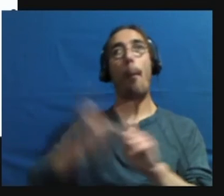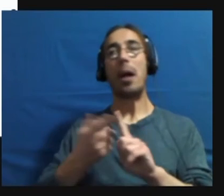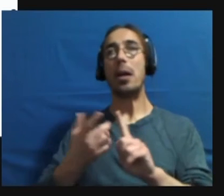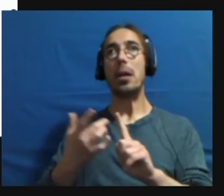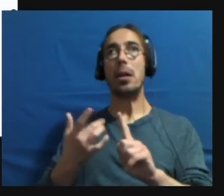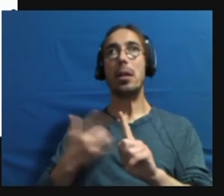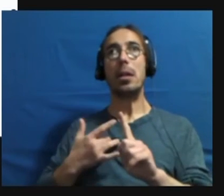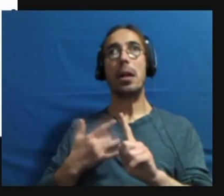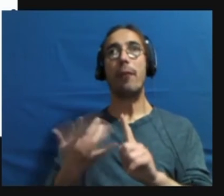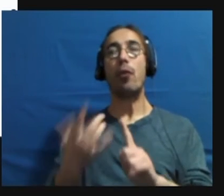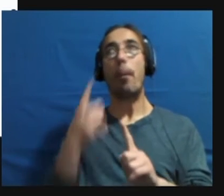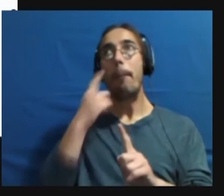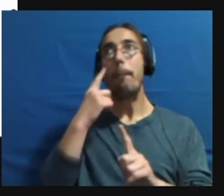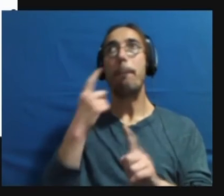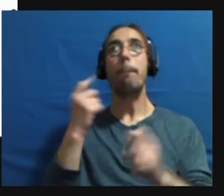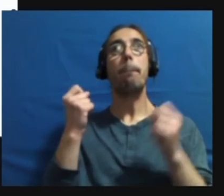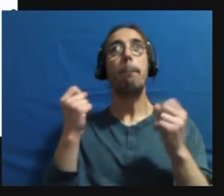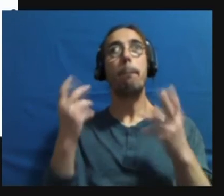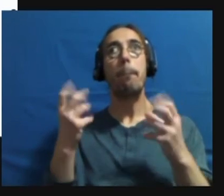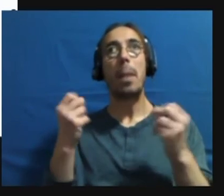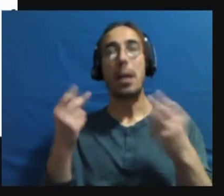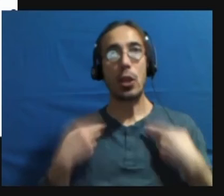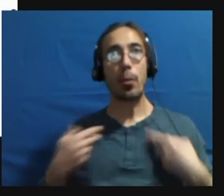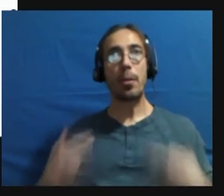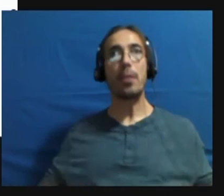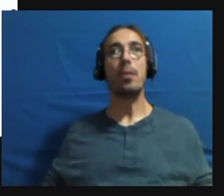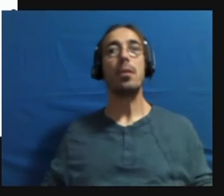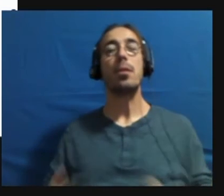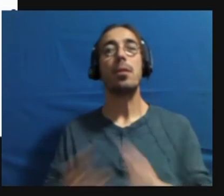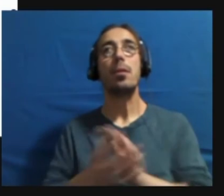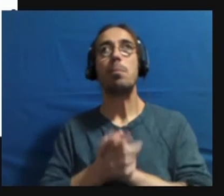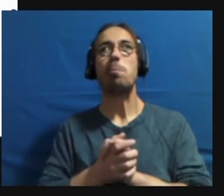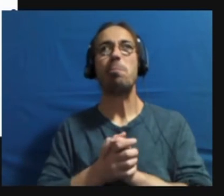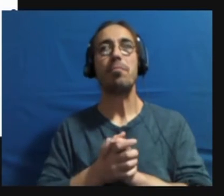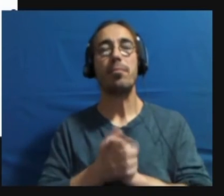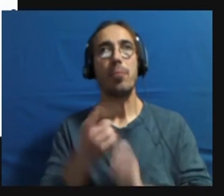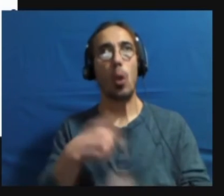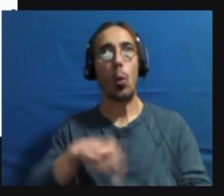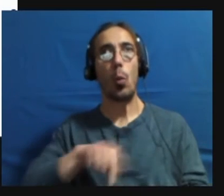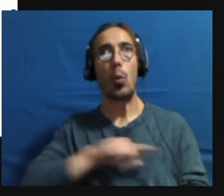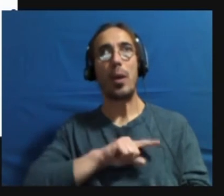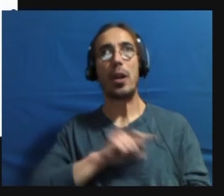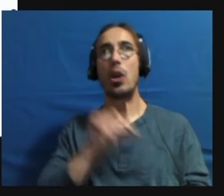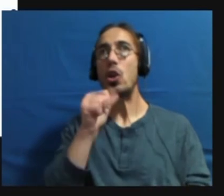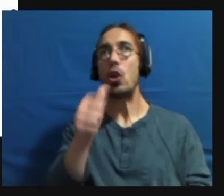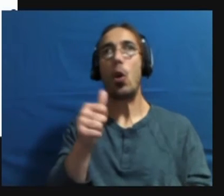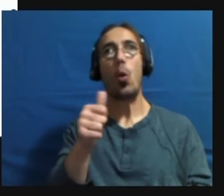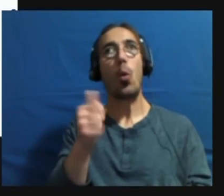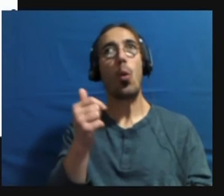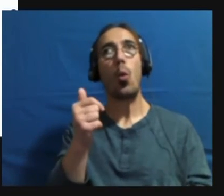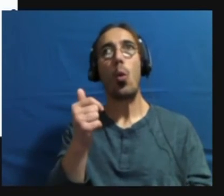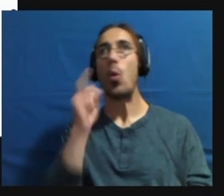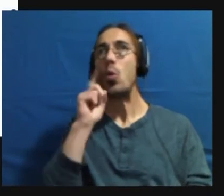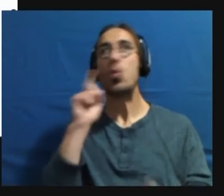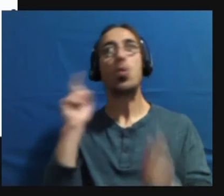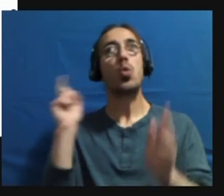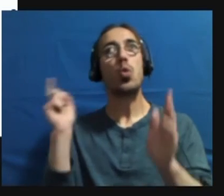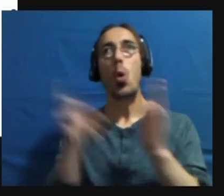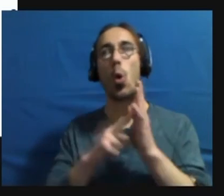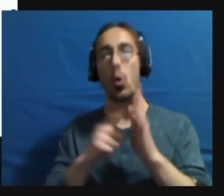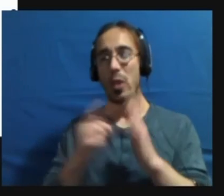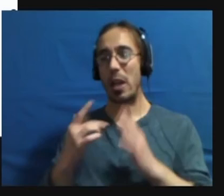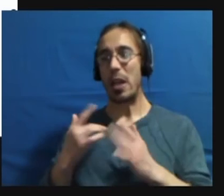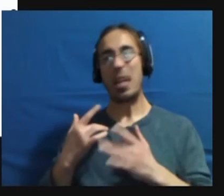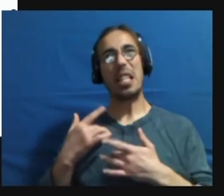for many human beings, we don't actually notice the sensory experiences throughout